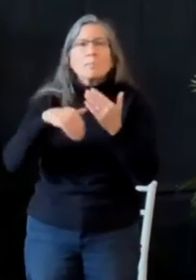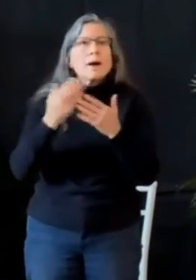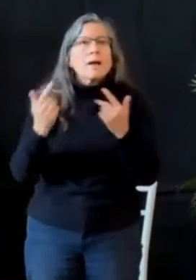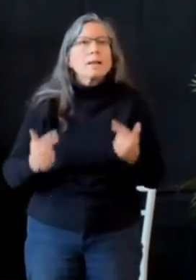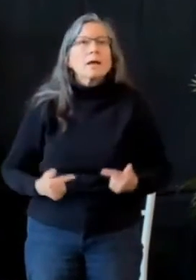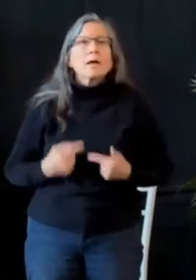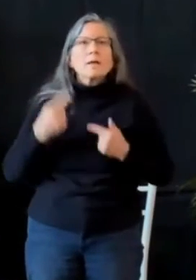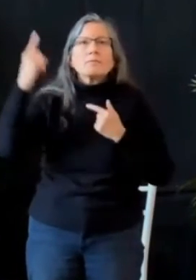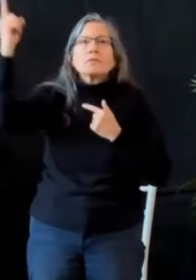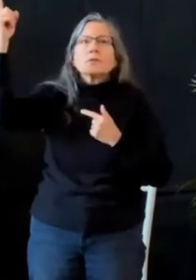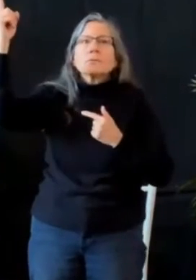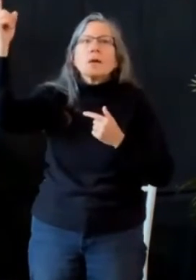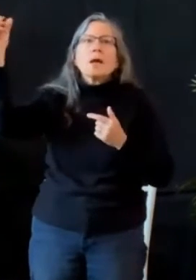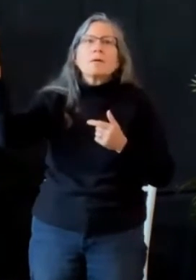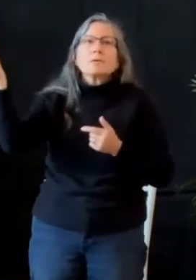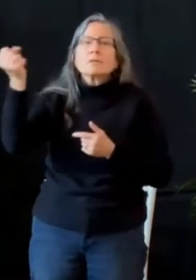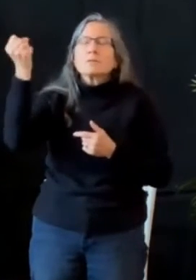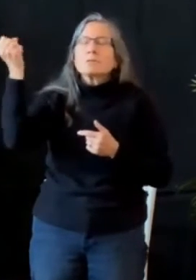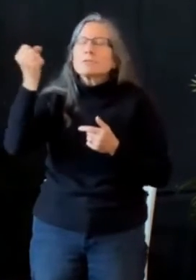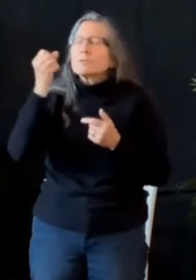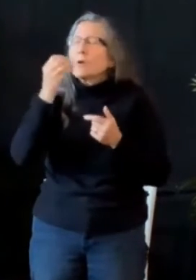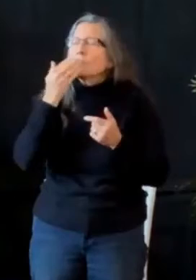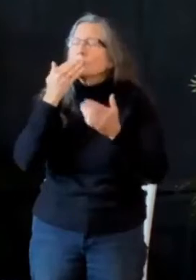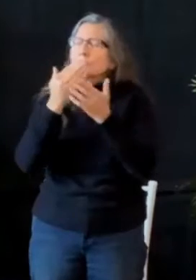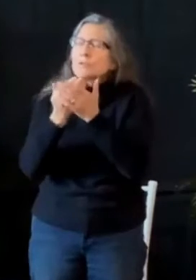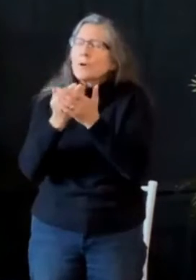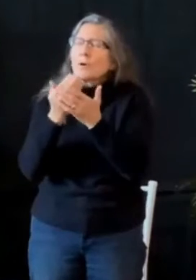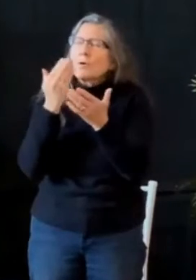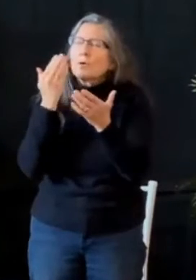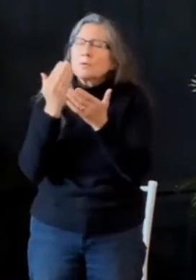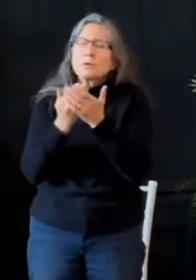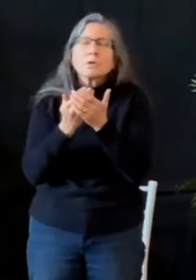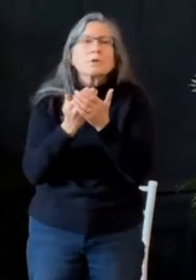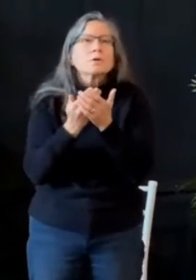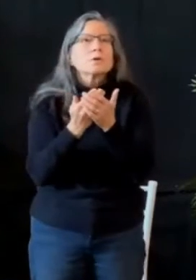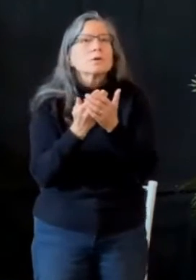And all my life you have been so, so